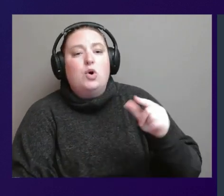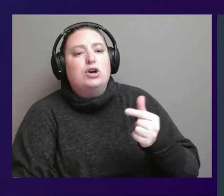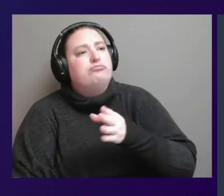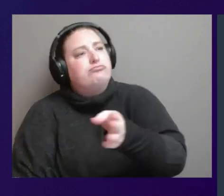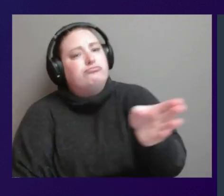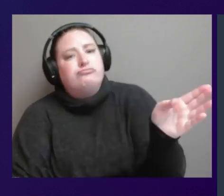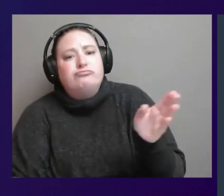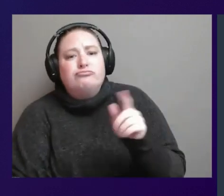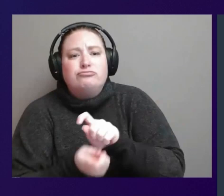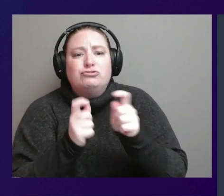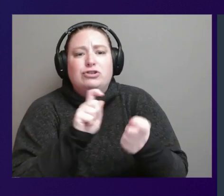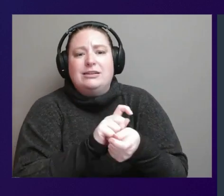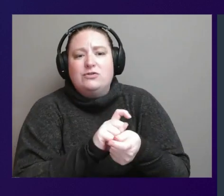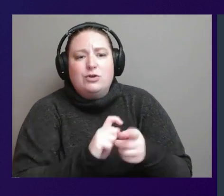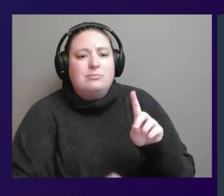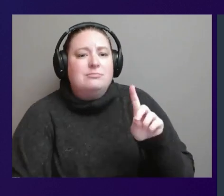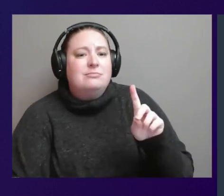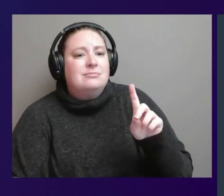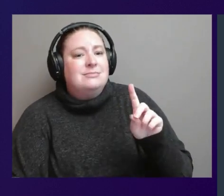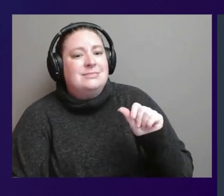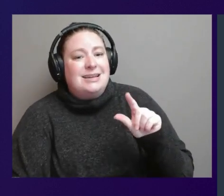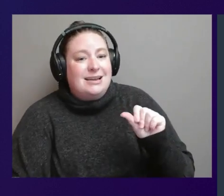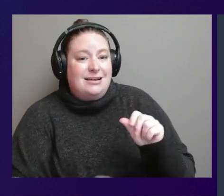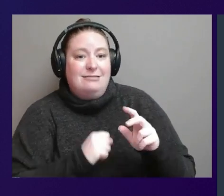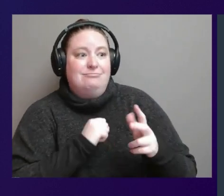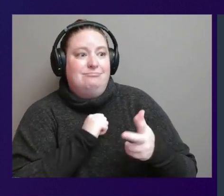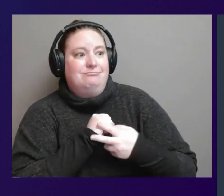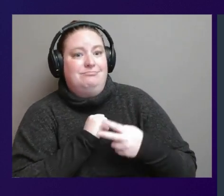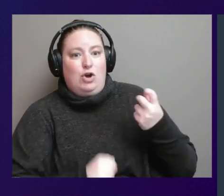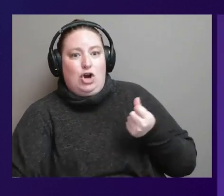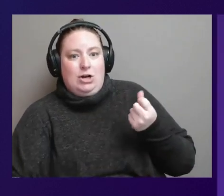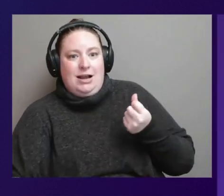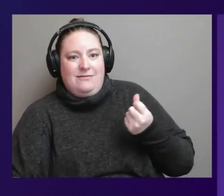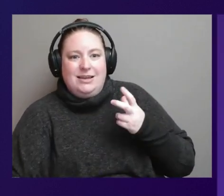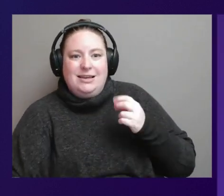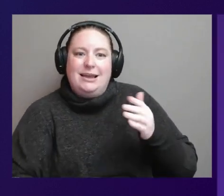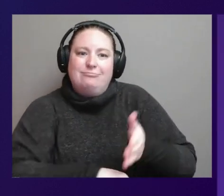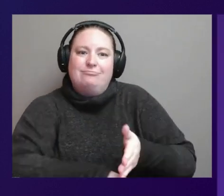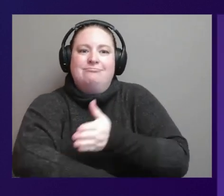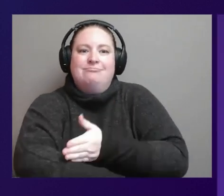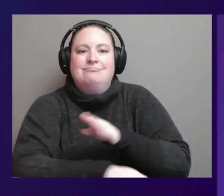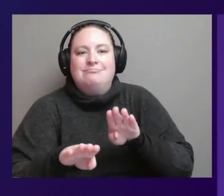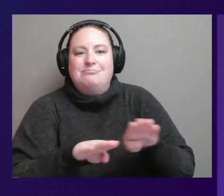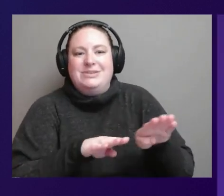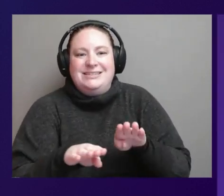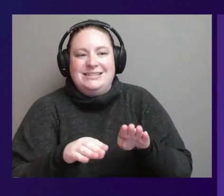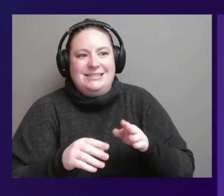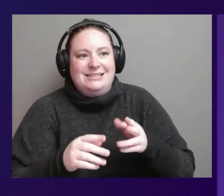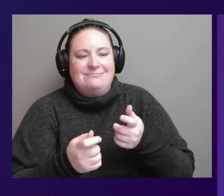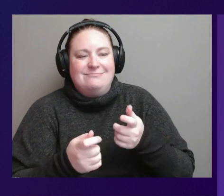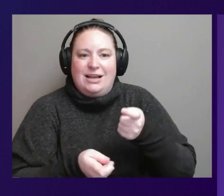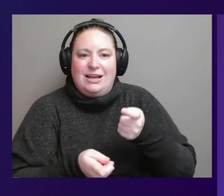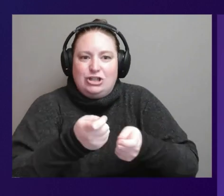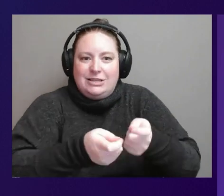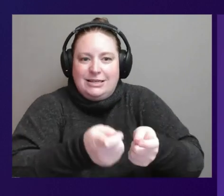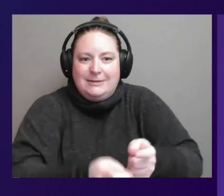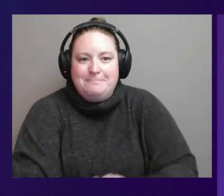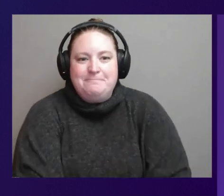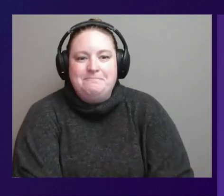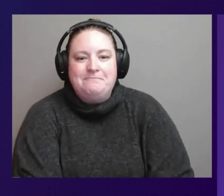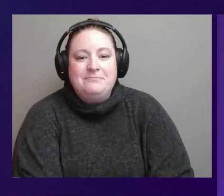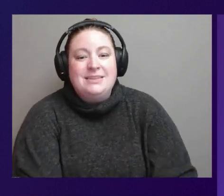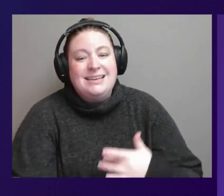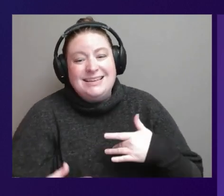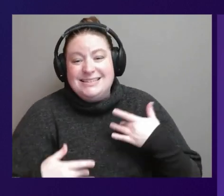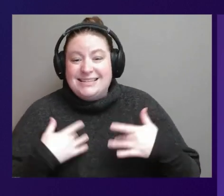business data archiving and increase their business agility. We are very excited to see how you put your cold data to work